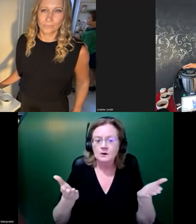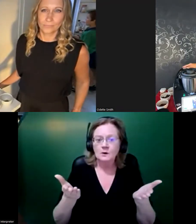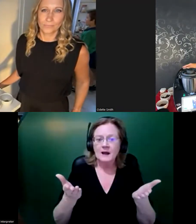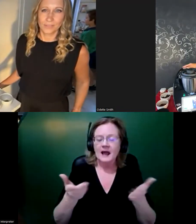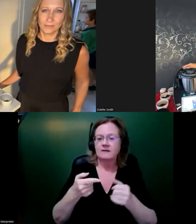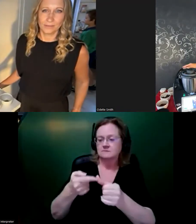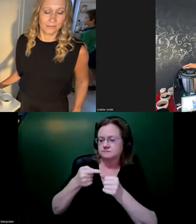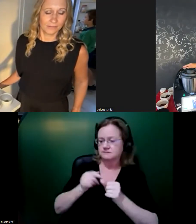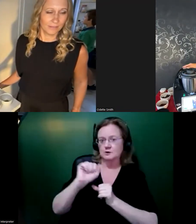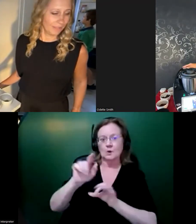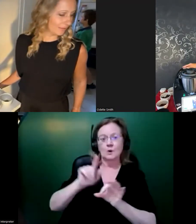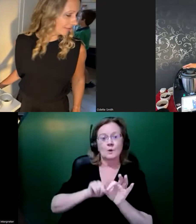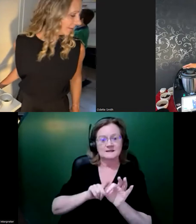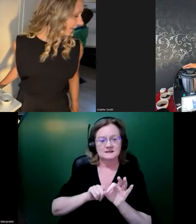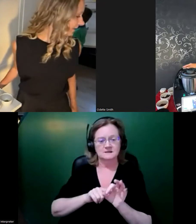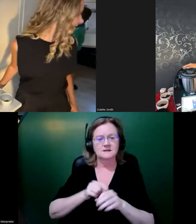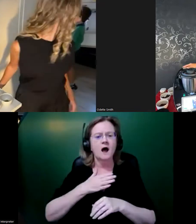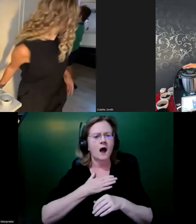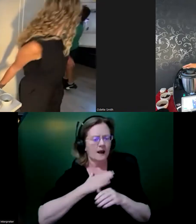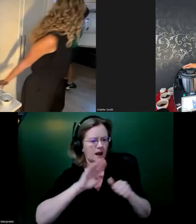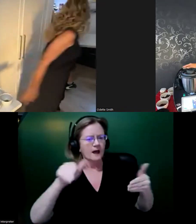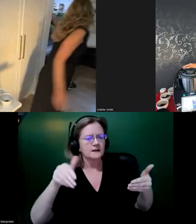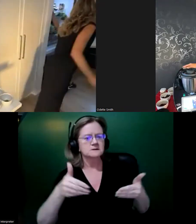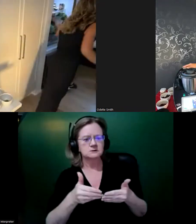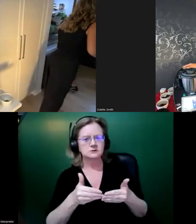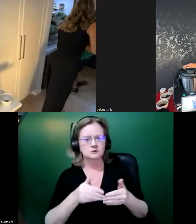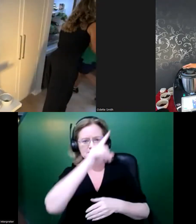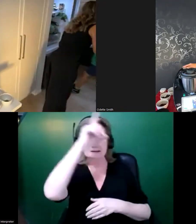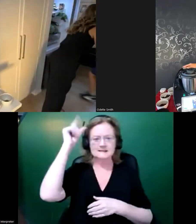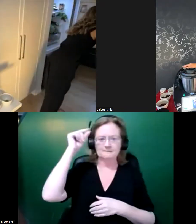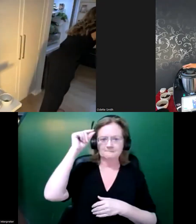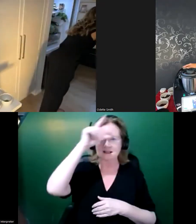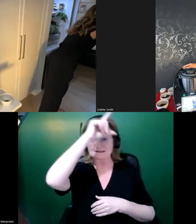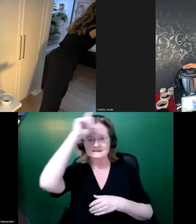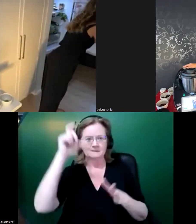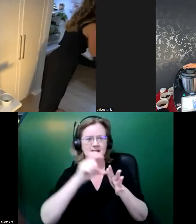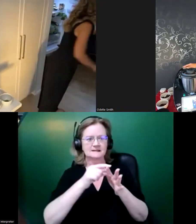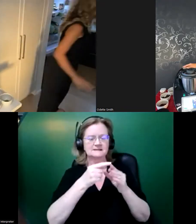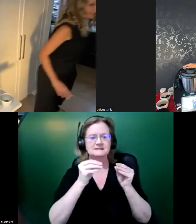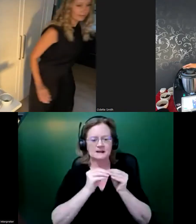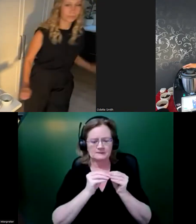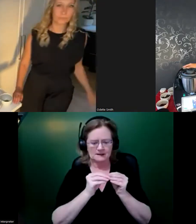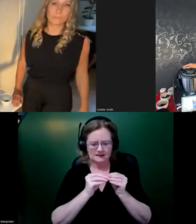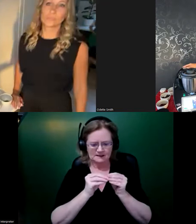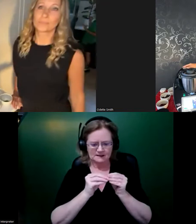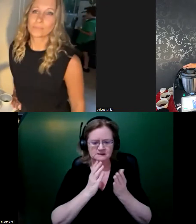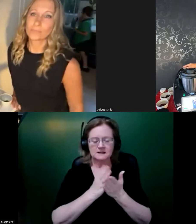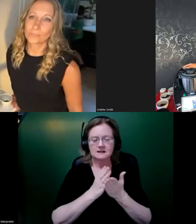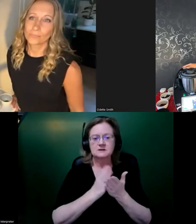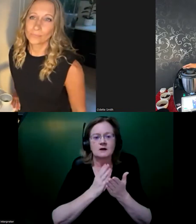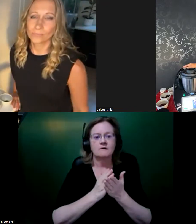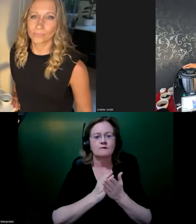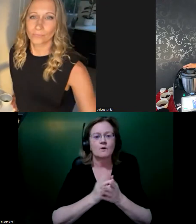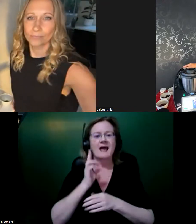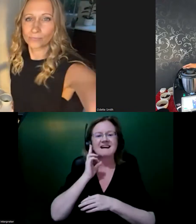you. I would also like to introduce Deb, who is presenting to us to our hearing impaired